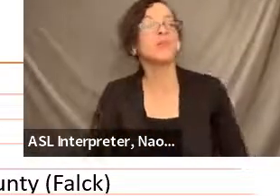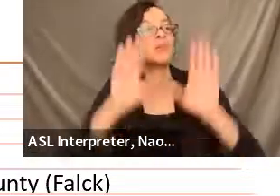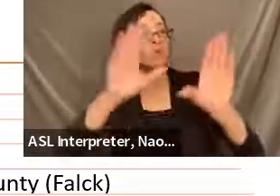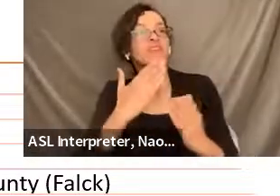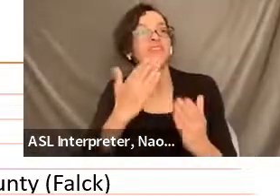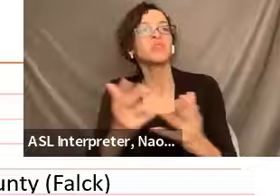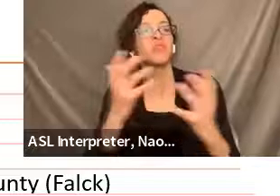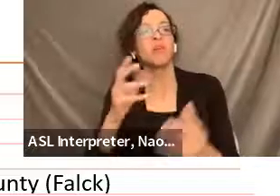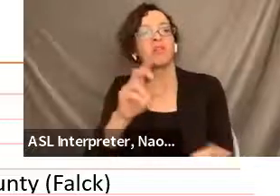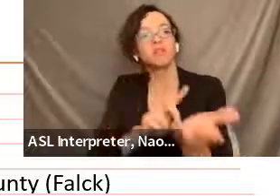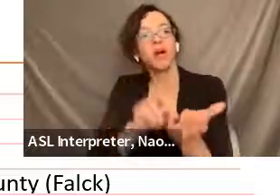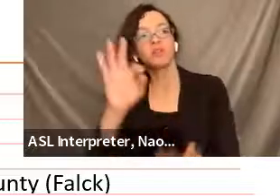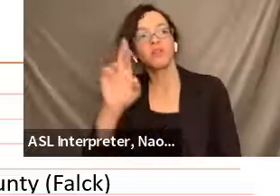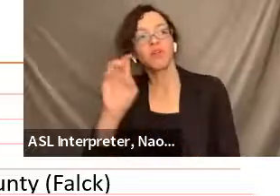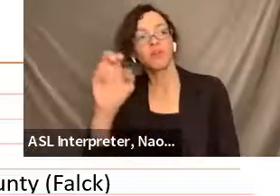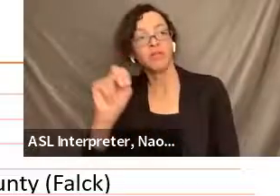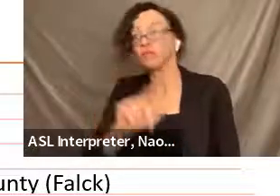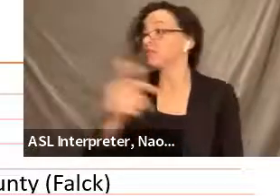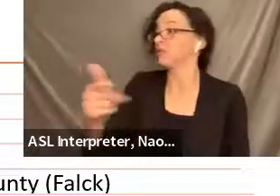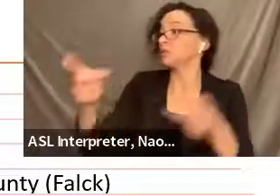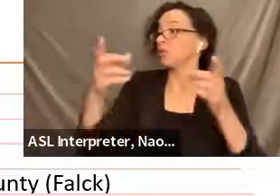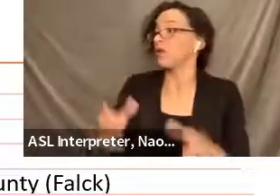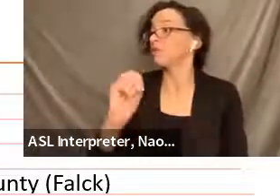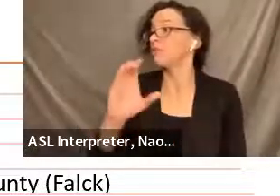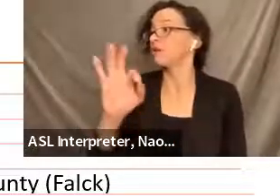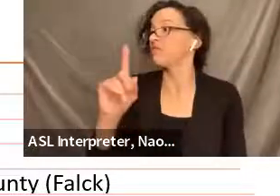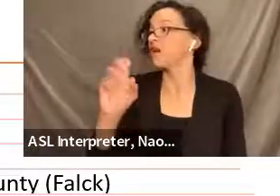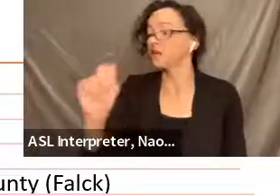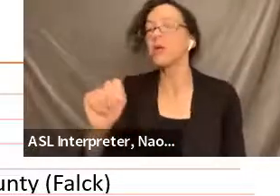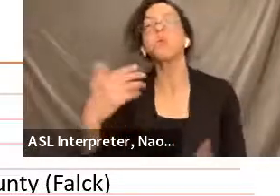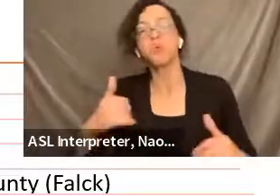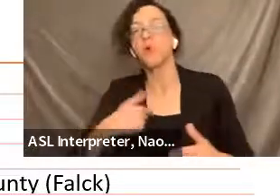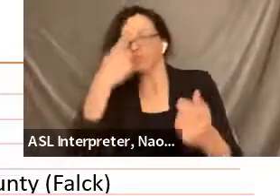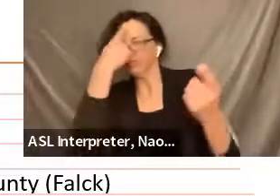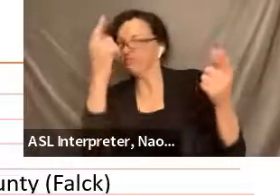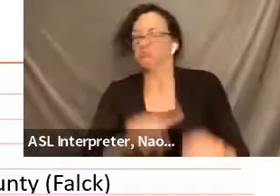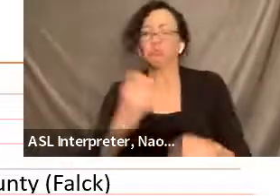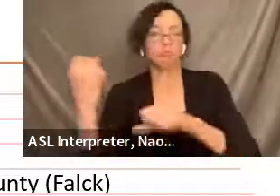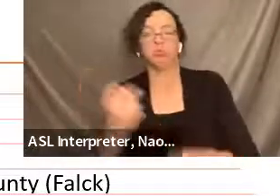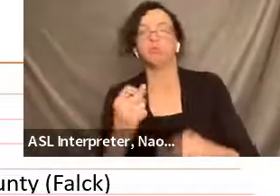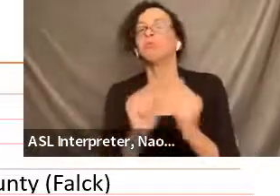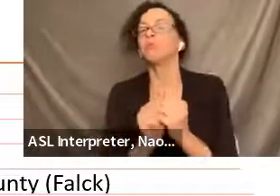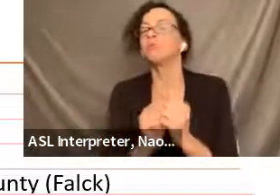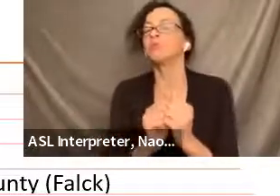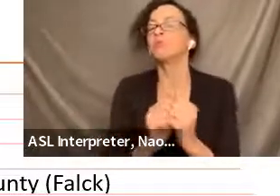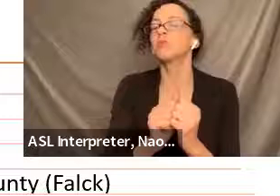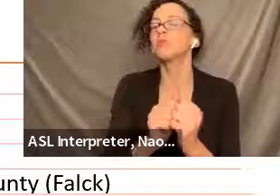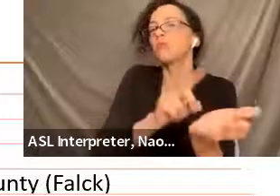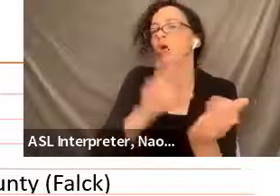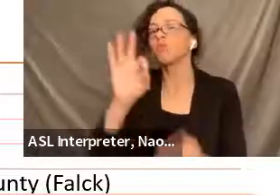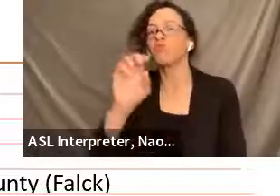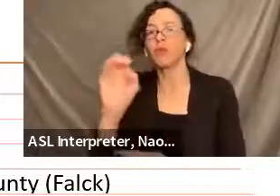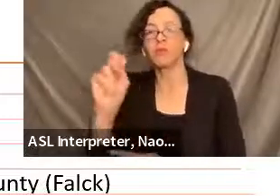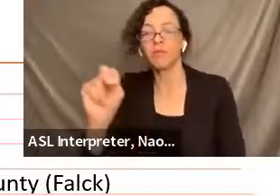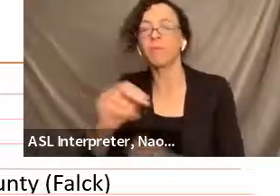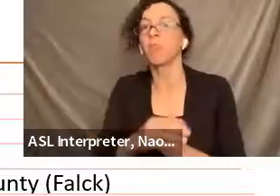Freeman. Director McFadden? I can't agree with Dr. Freeman more. One of the things that I talked about in our